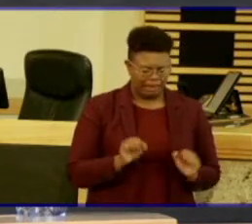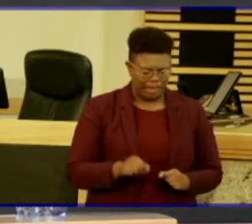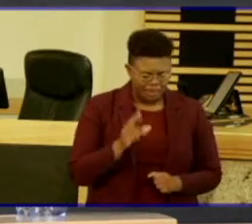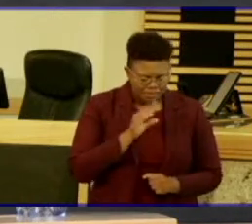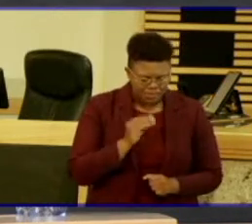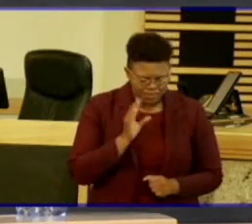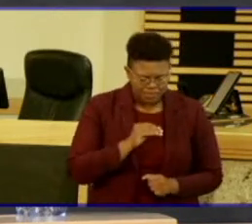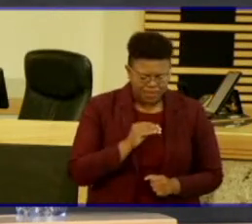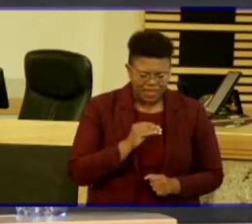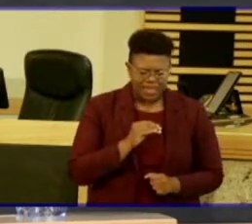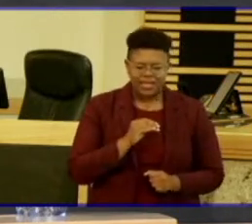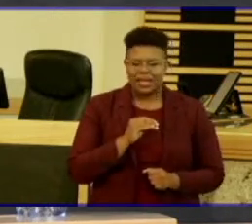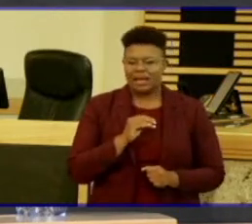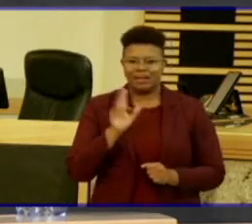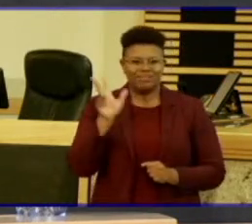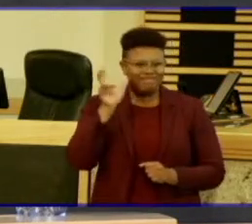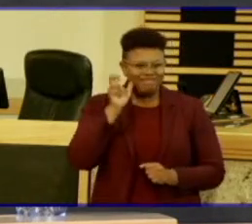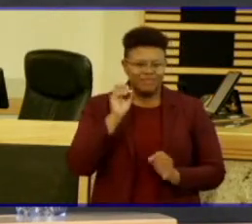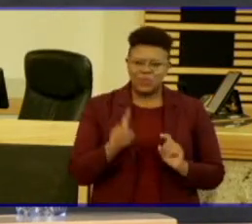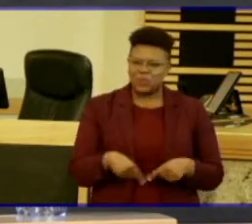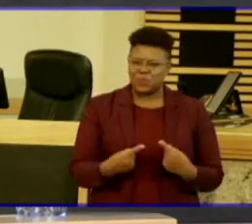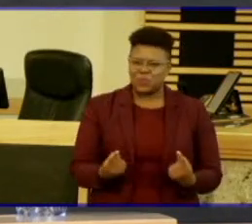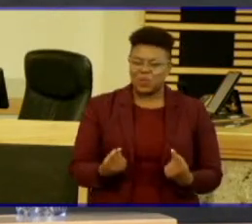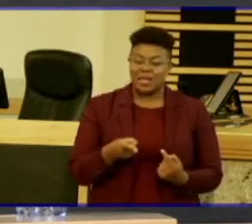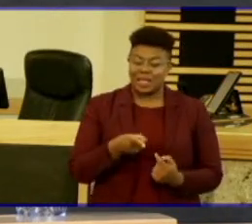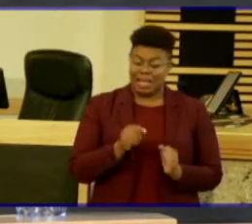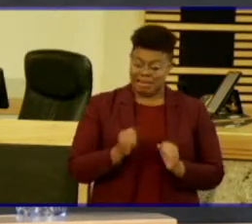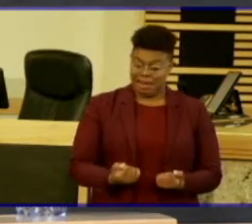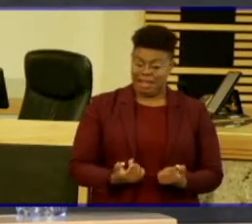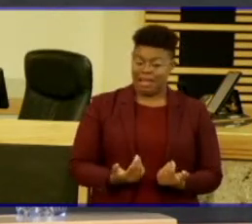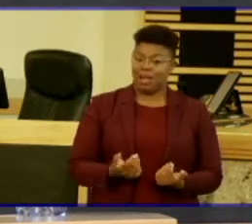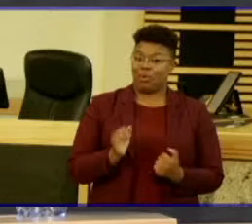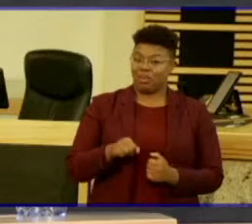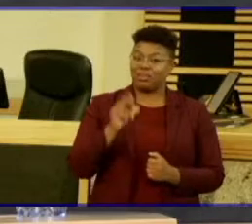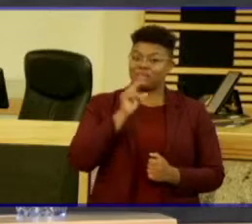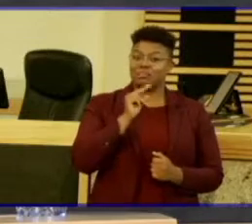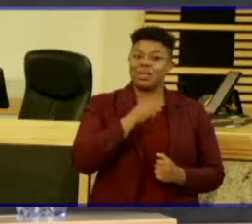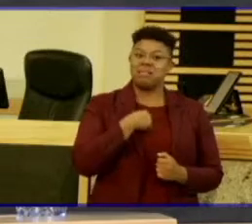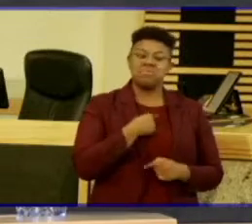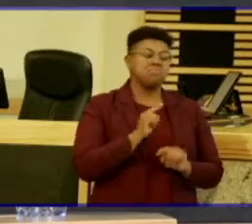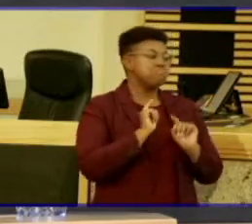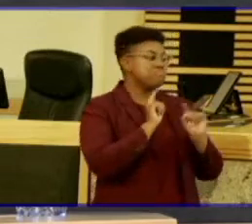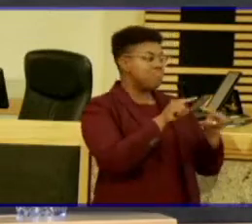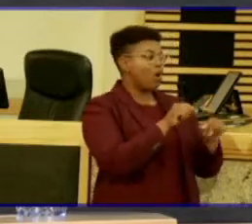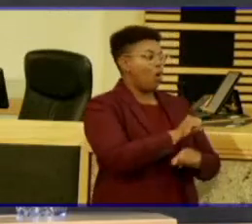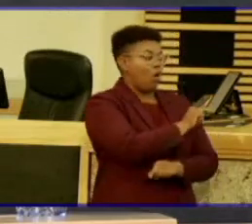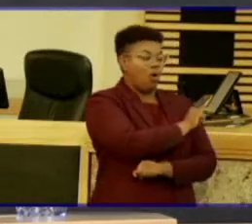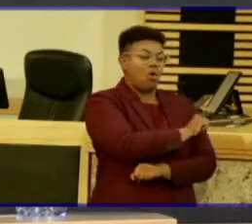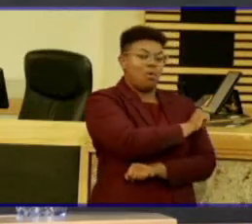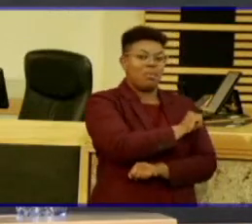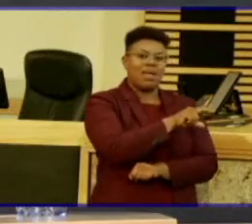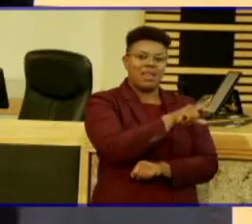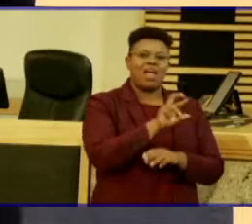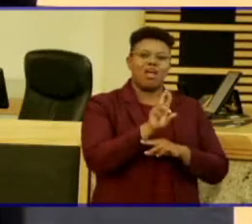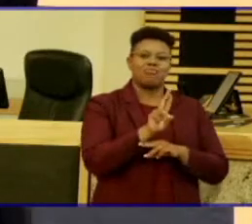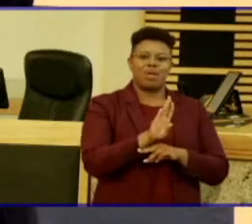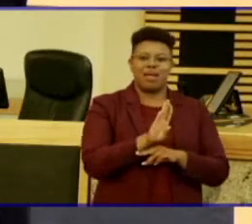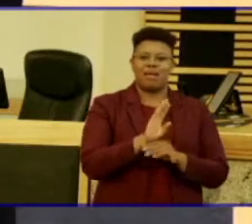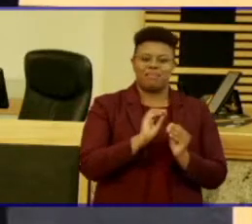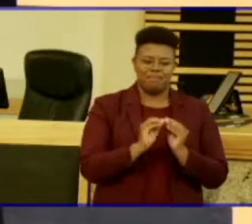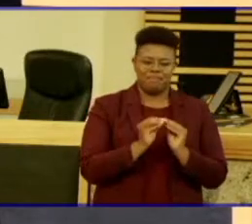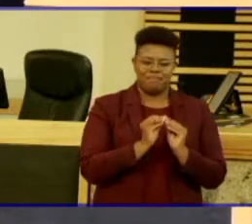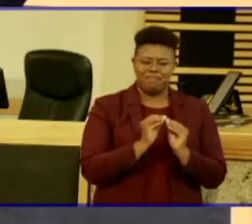utheta, bengava at all. Abo bantu anabayatheta, bendipha esibhedlele ndayobabona. Baphaya kwi-rehabilitation